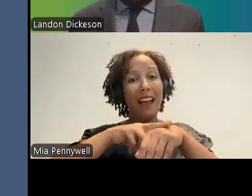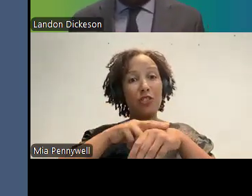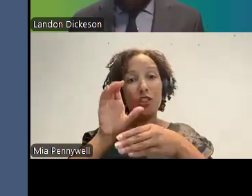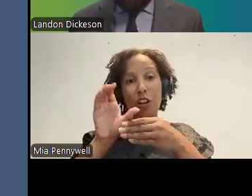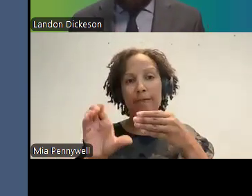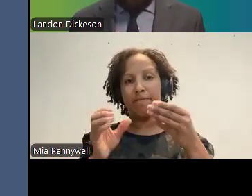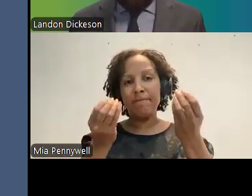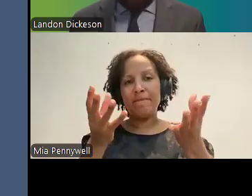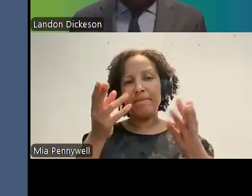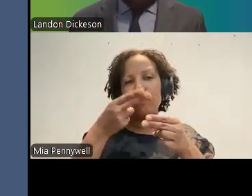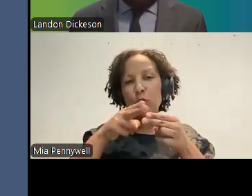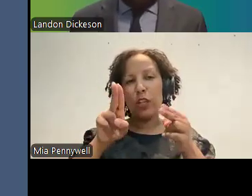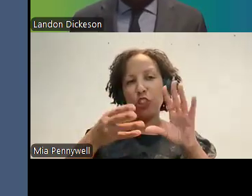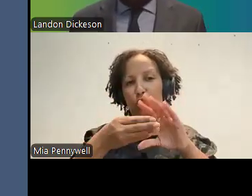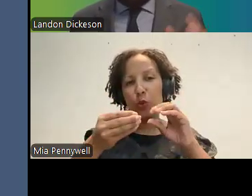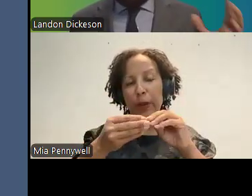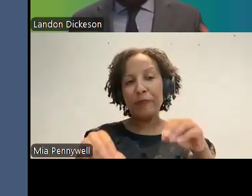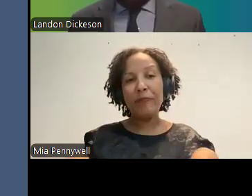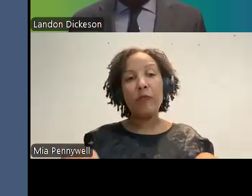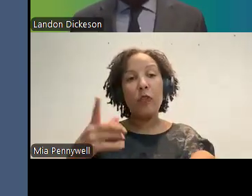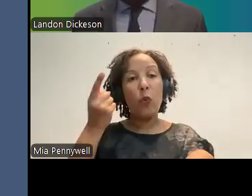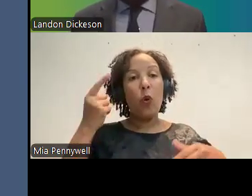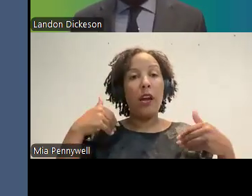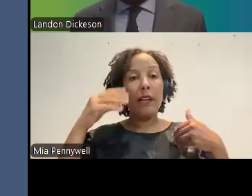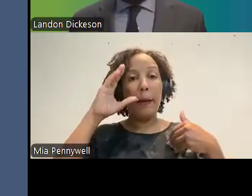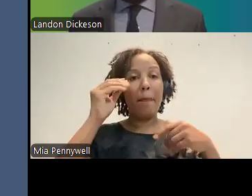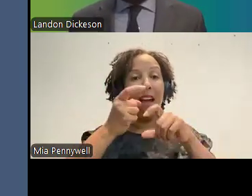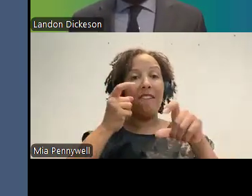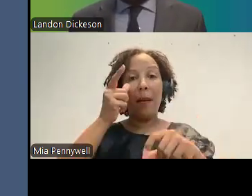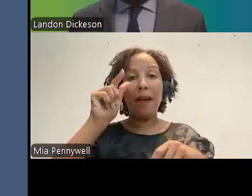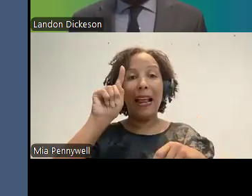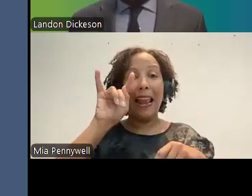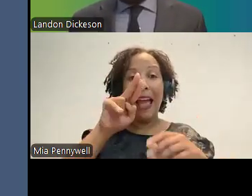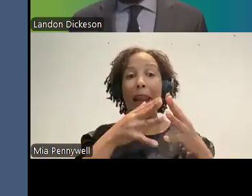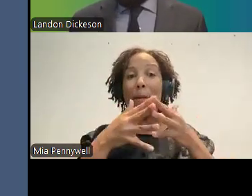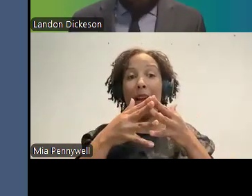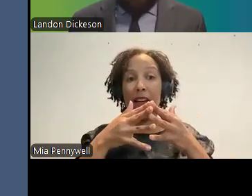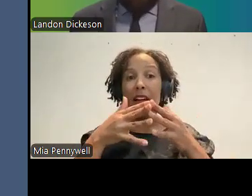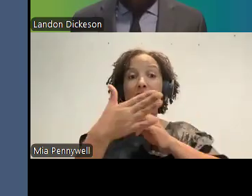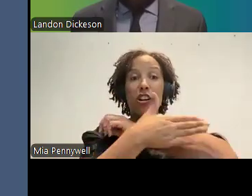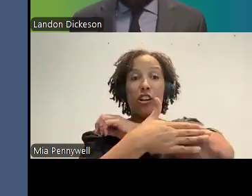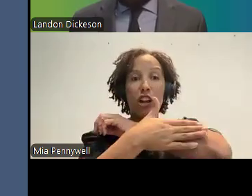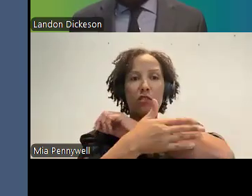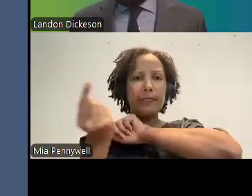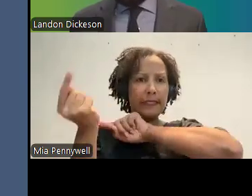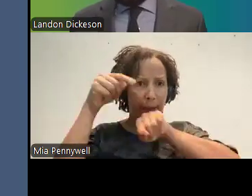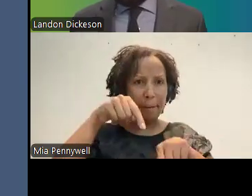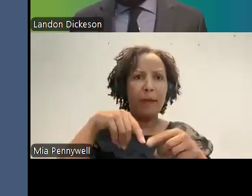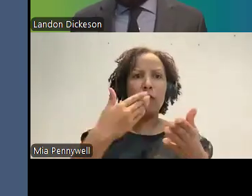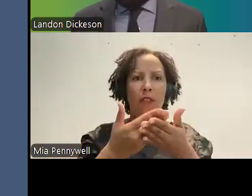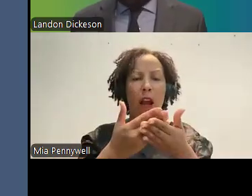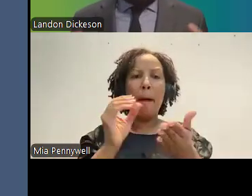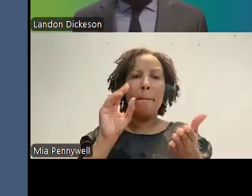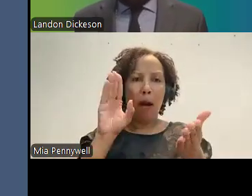story. We had a young man from a Latin American country who came in very, very angry. And the